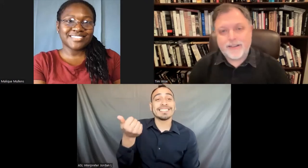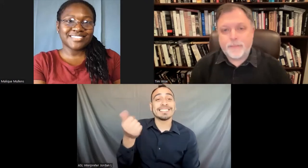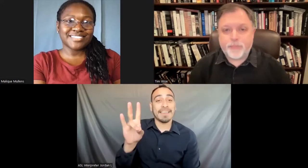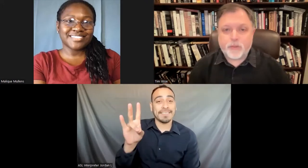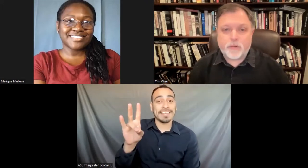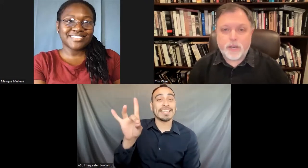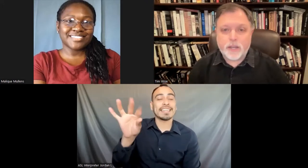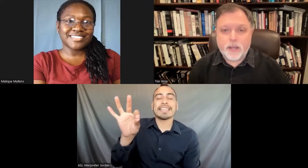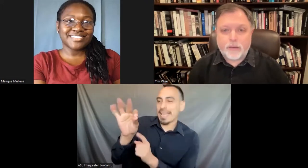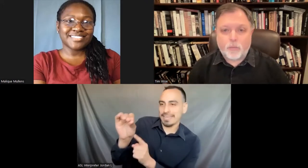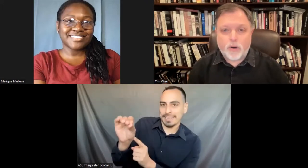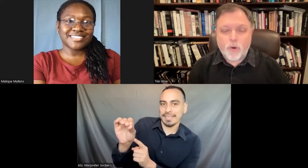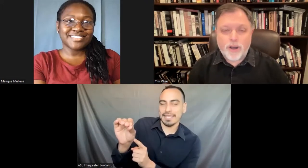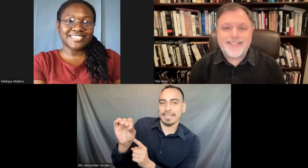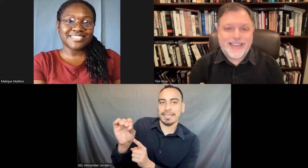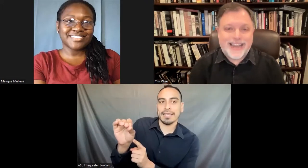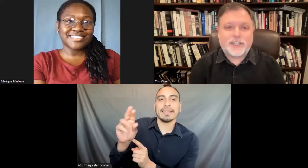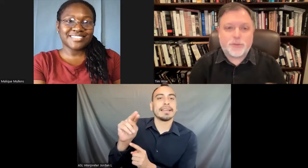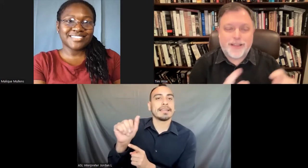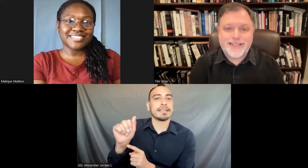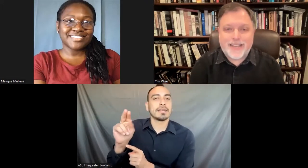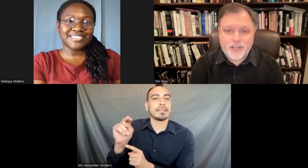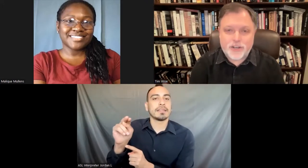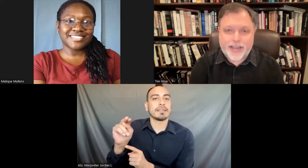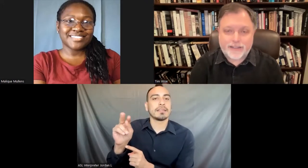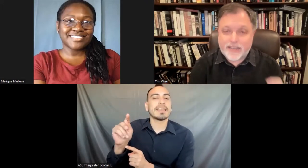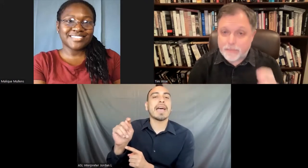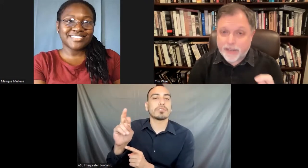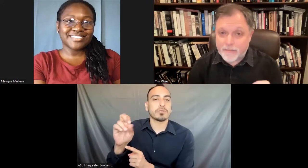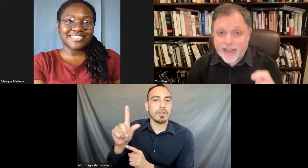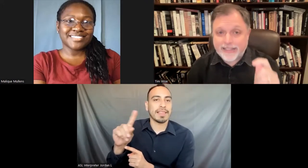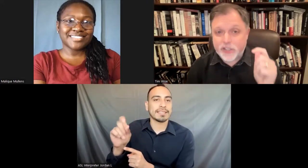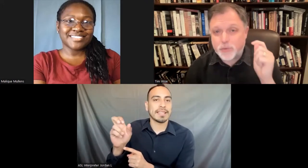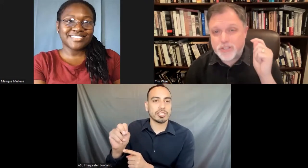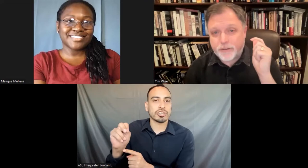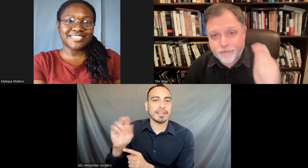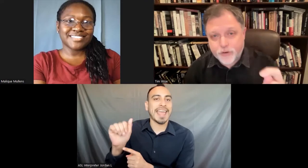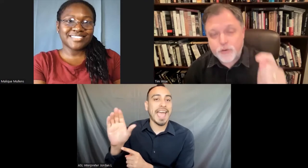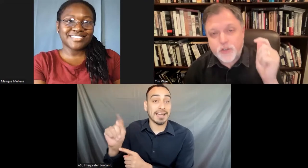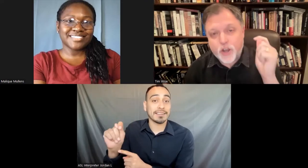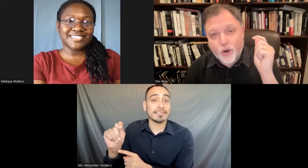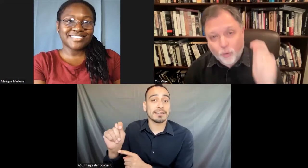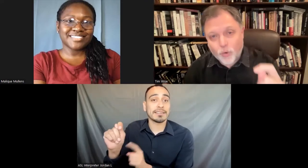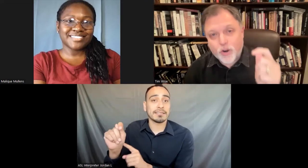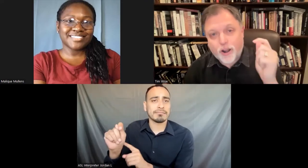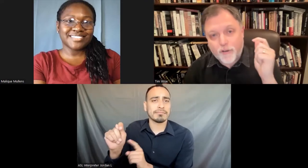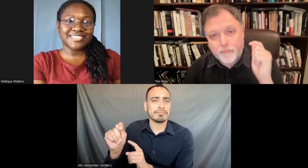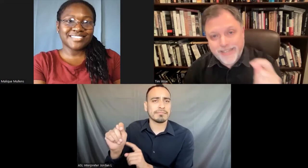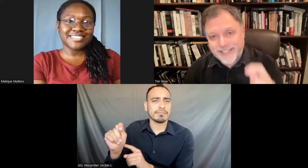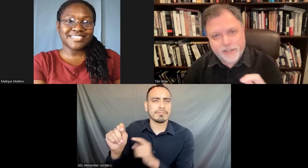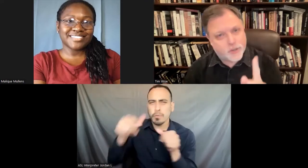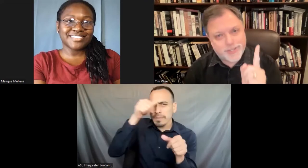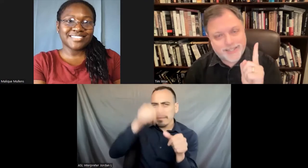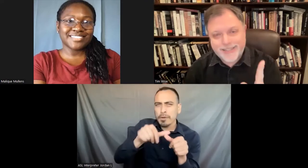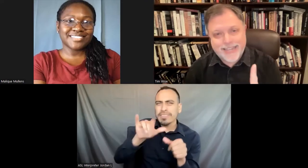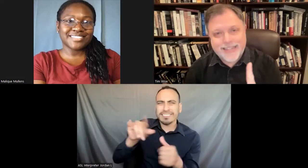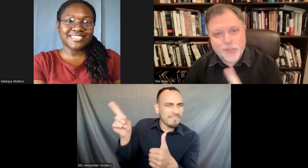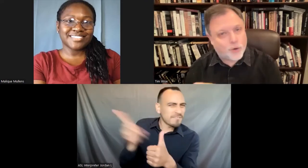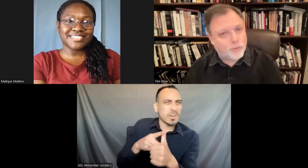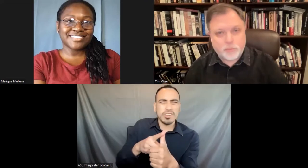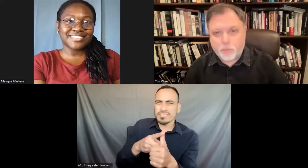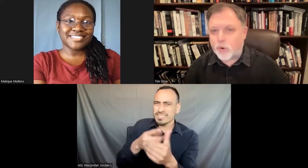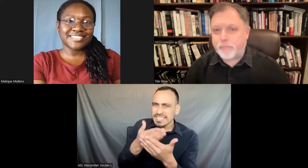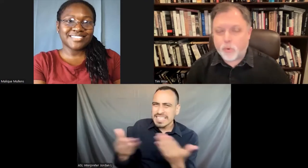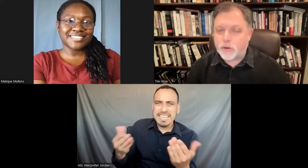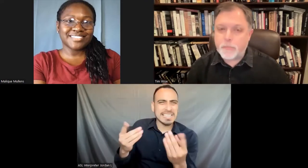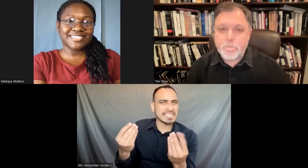Act, right? And what was the Naturalization Act? Keeping in mind, this was the first order of business. So it's the thing they